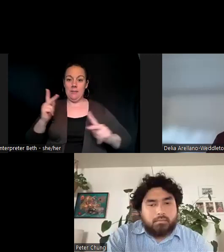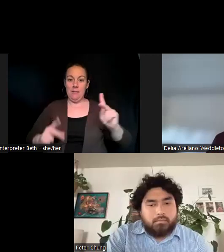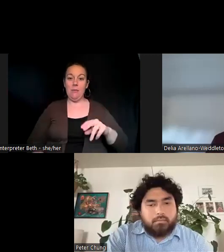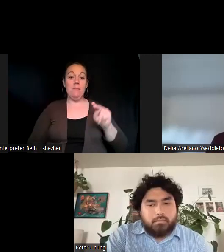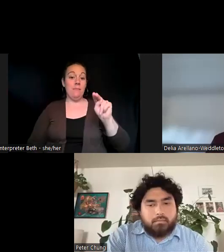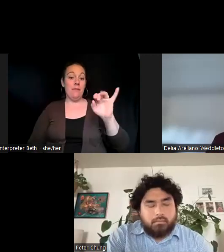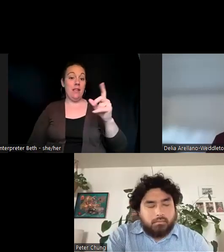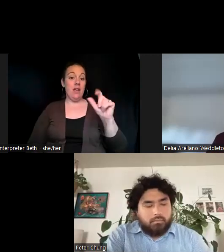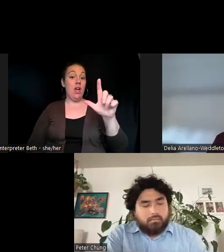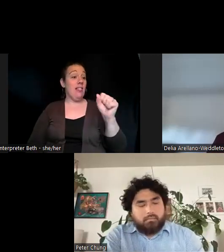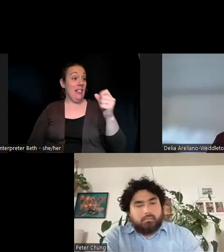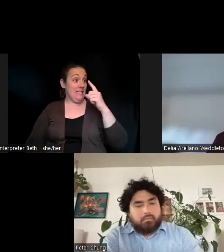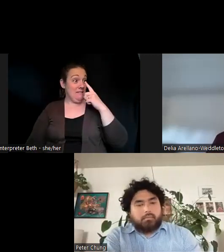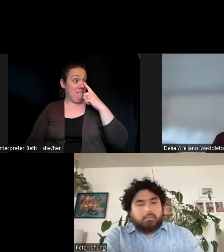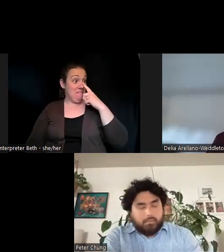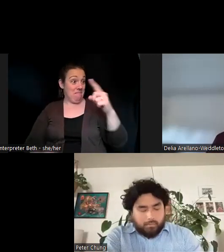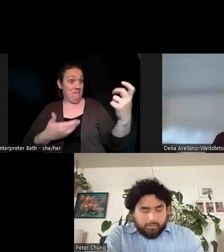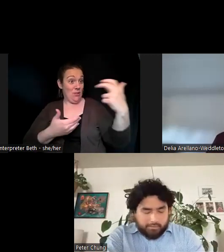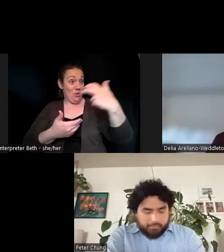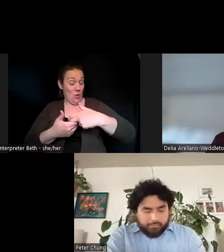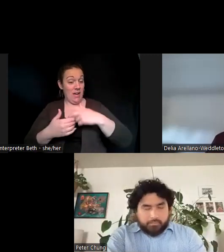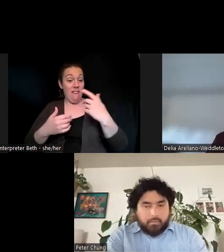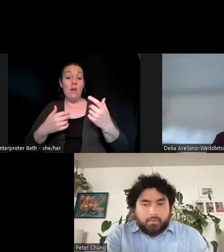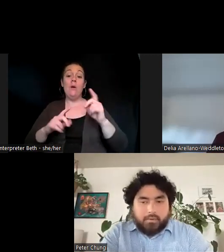bring up a couple questions that have come to us. And again, this is